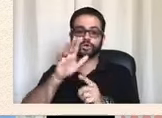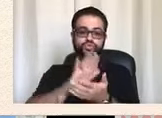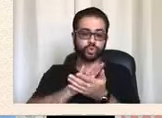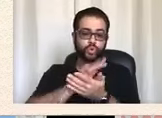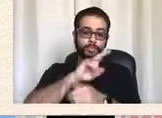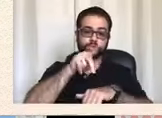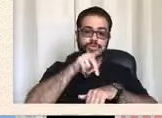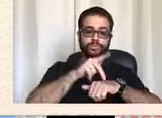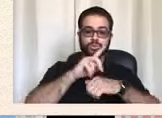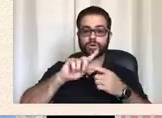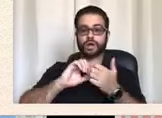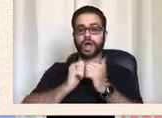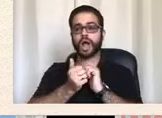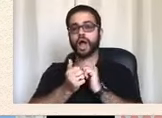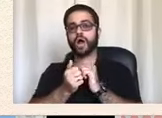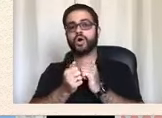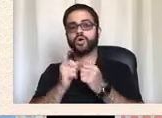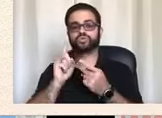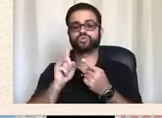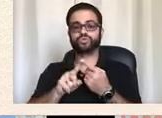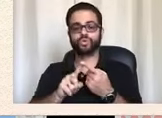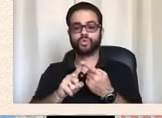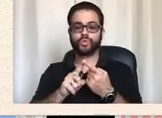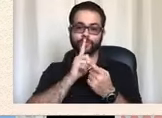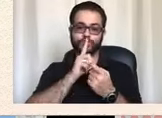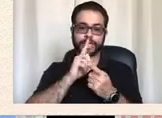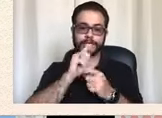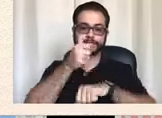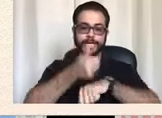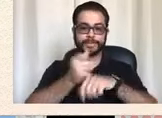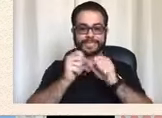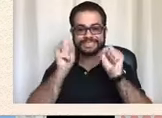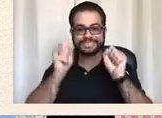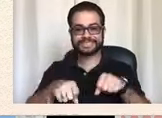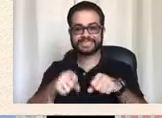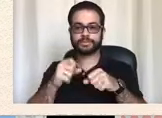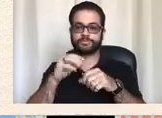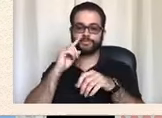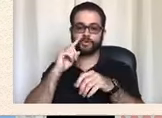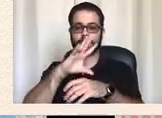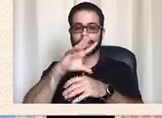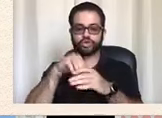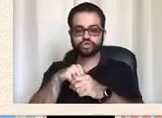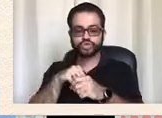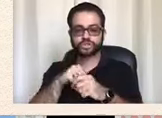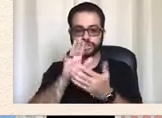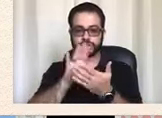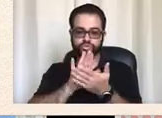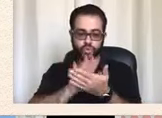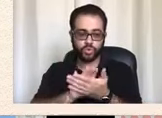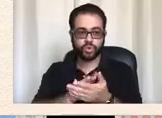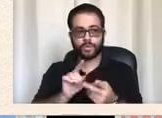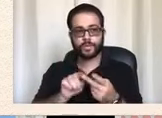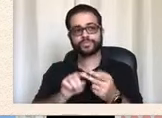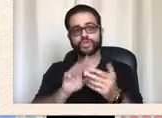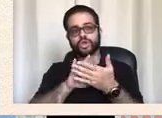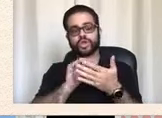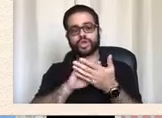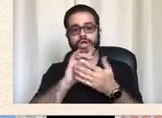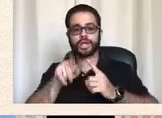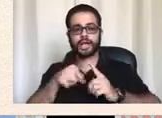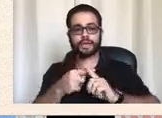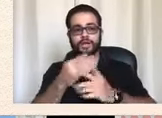to really build a system of inclusion and inclusionary practices in your school. It's learning about some of those support systems